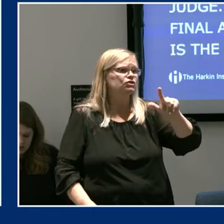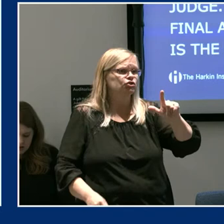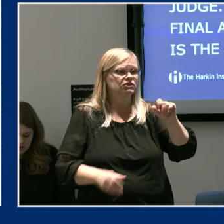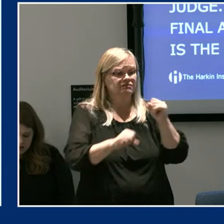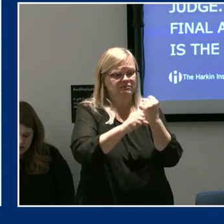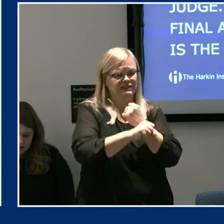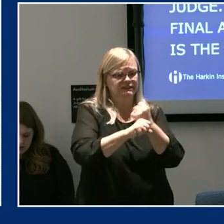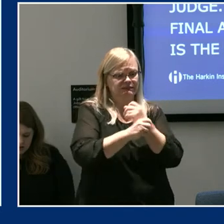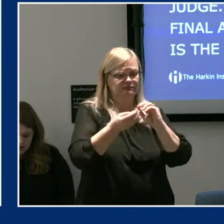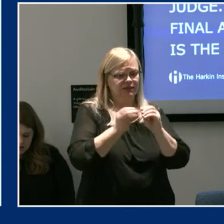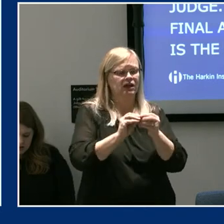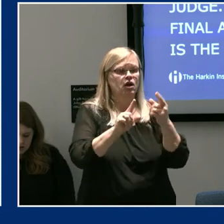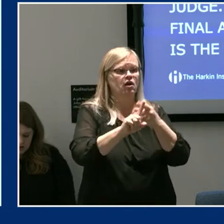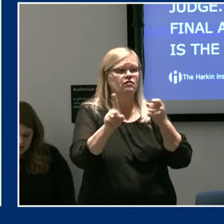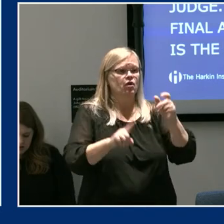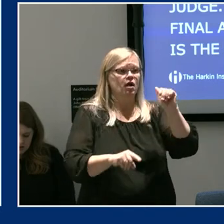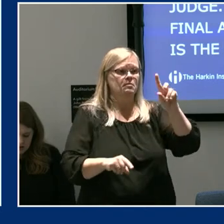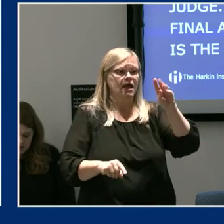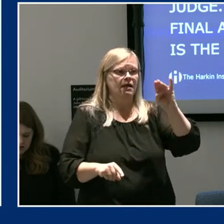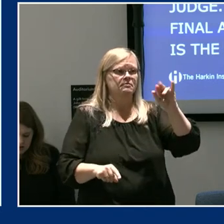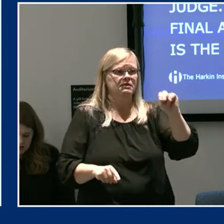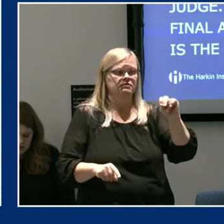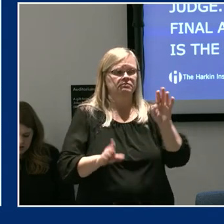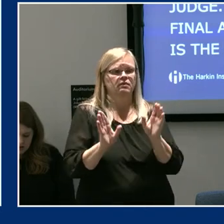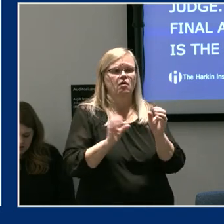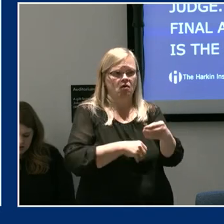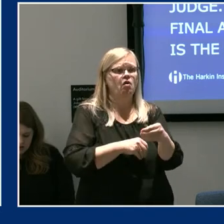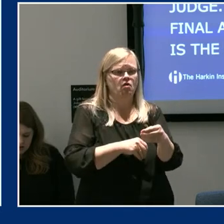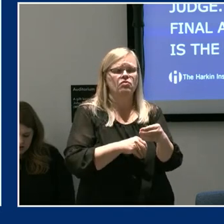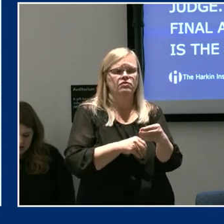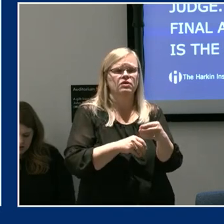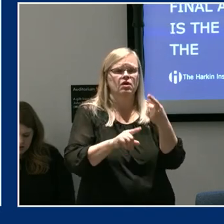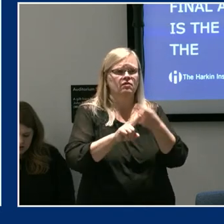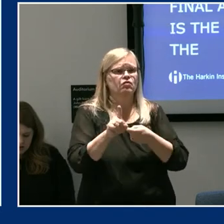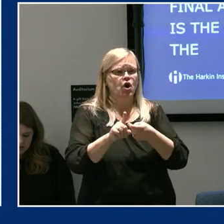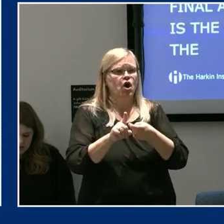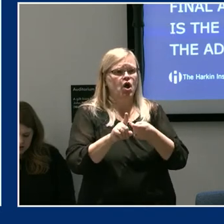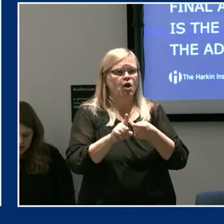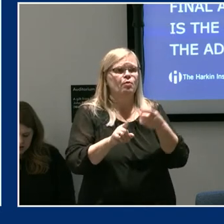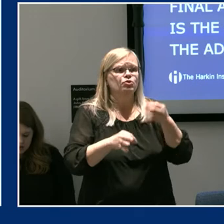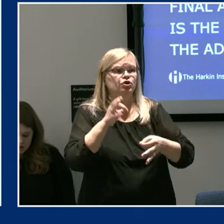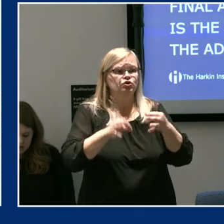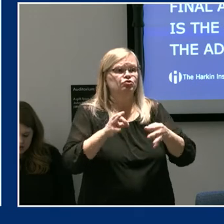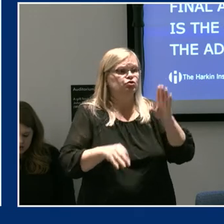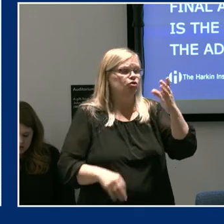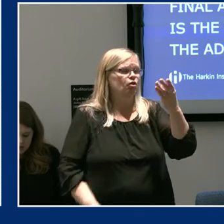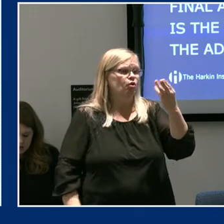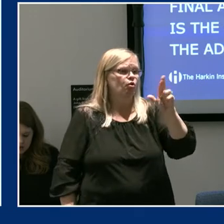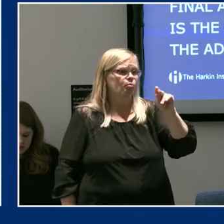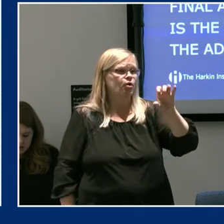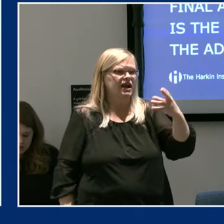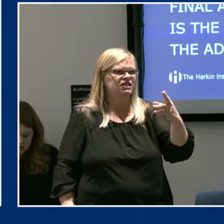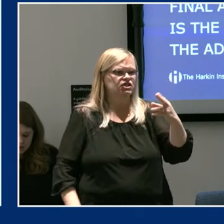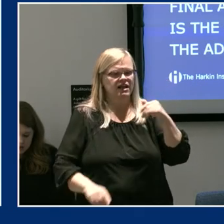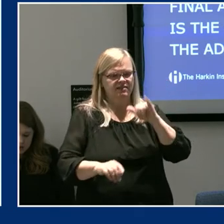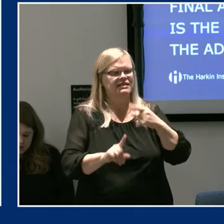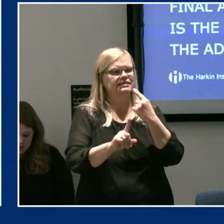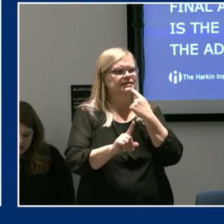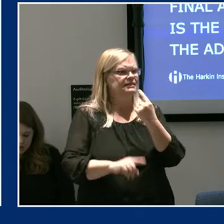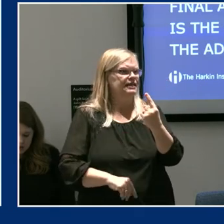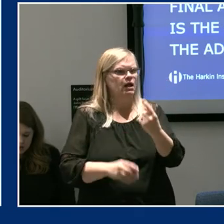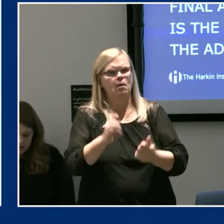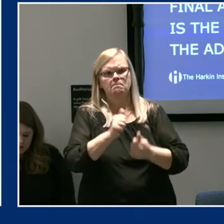the administrative office of the judicial branch, this is the single most litigated